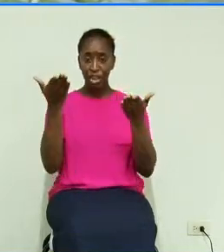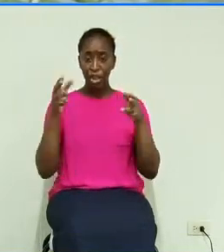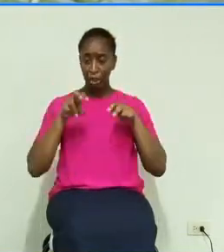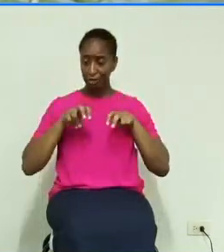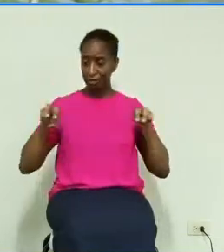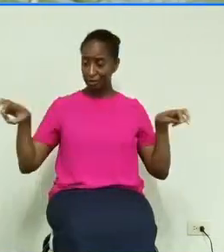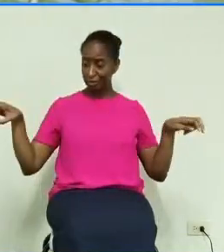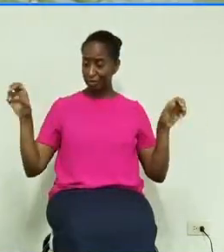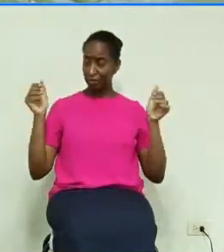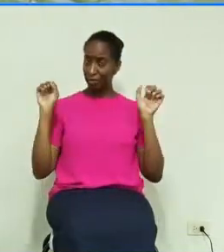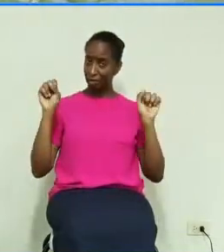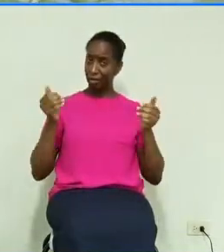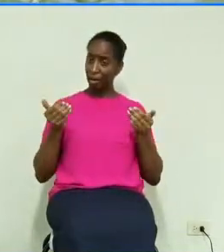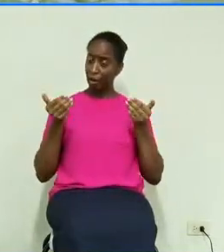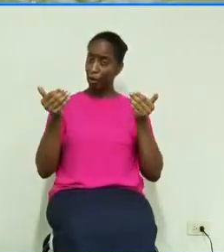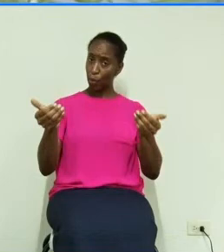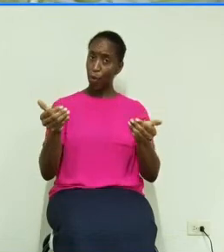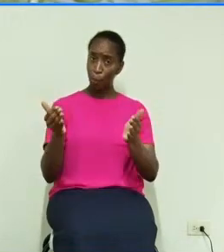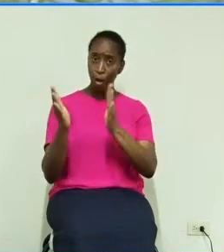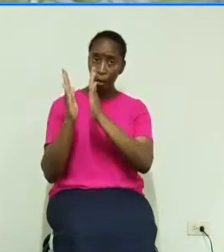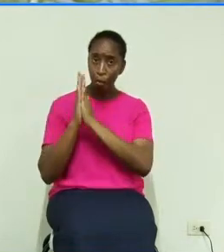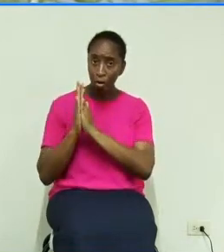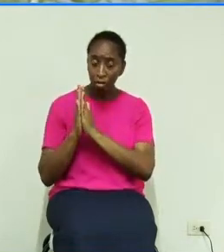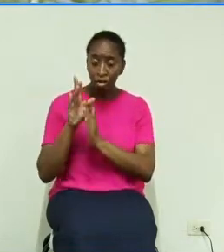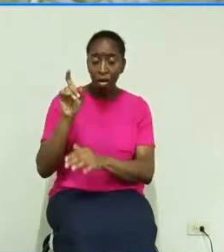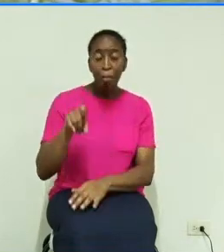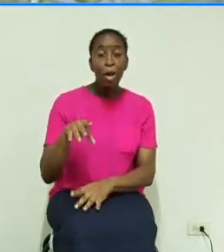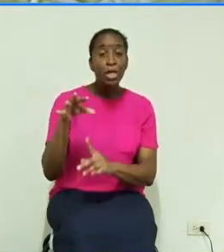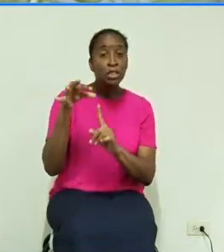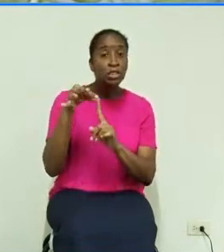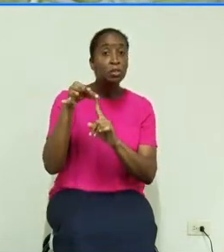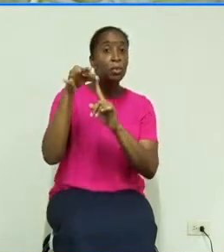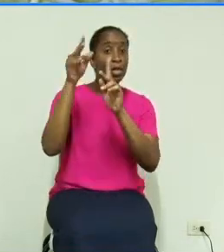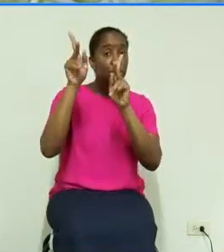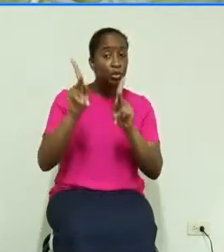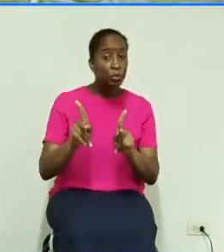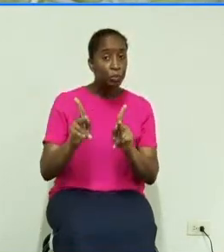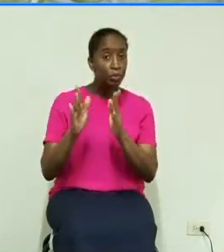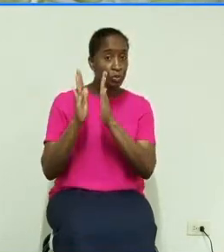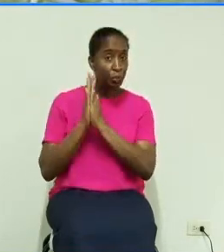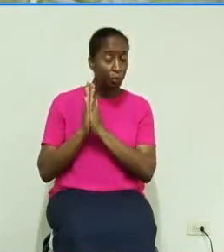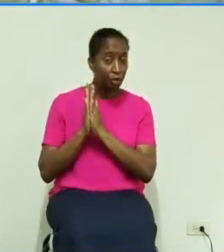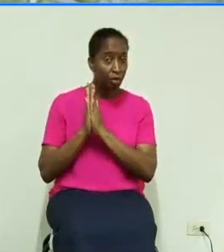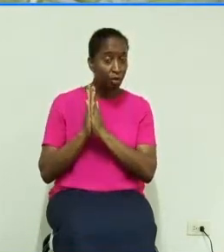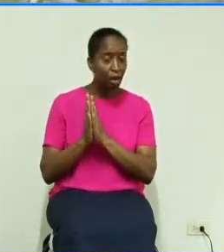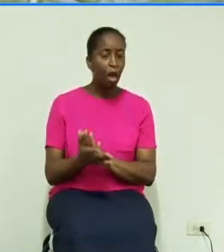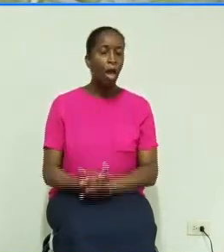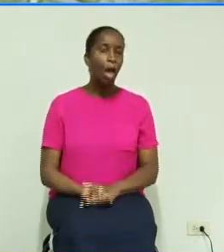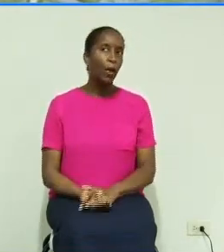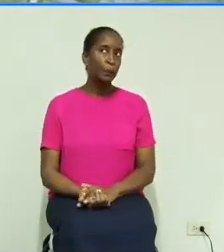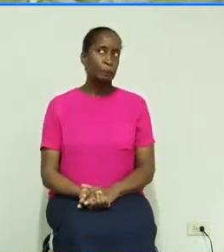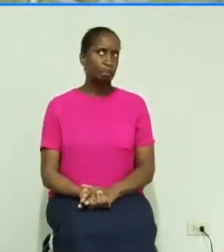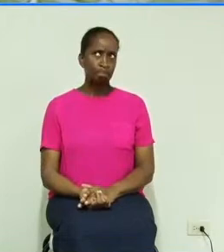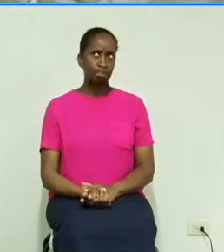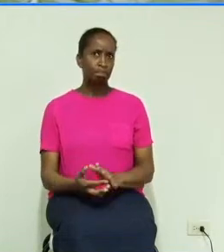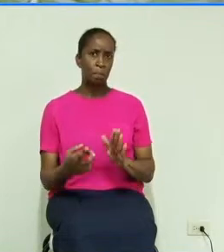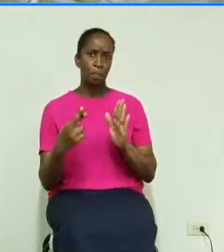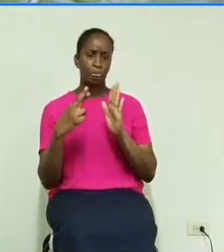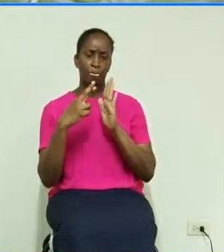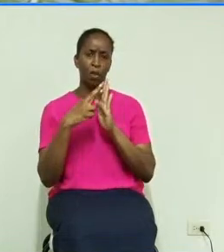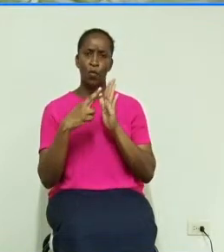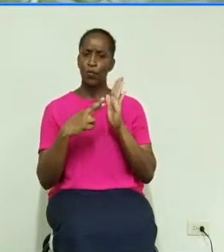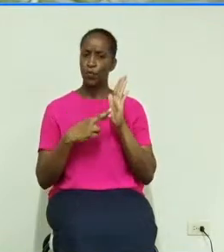pray? There is no rule that says that it has to be a trained